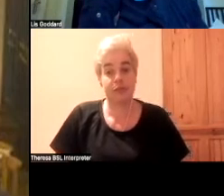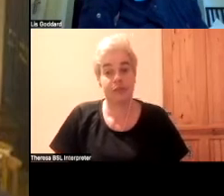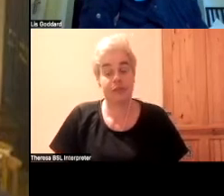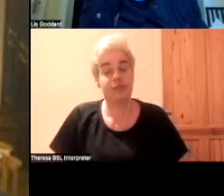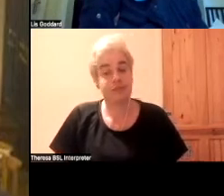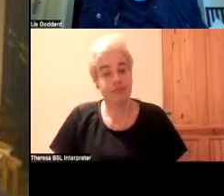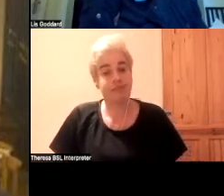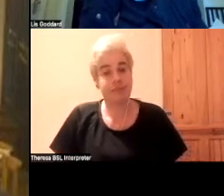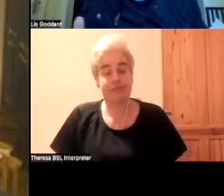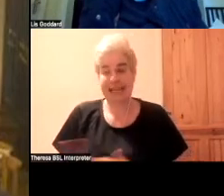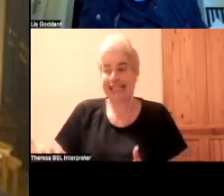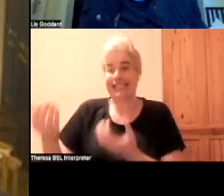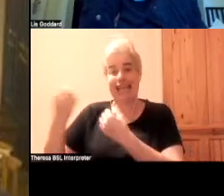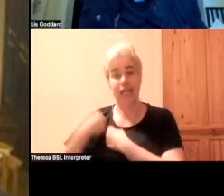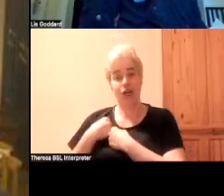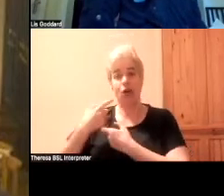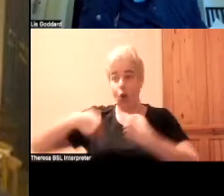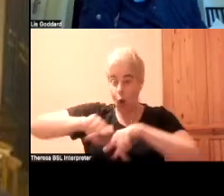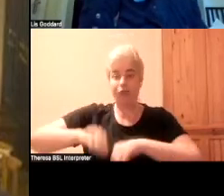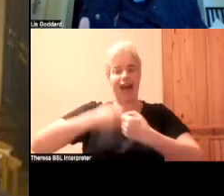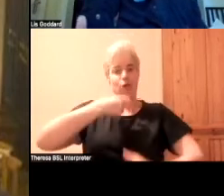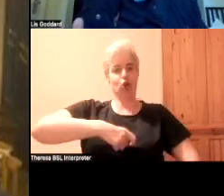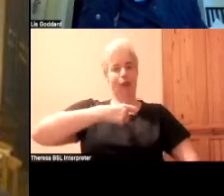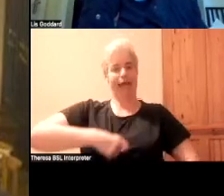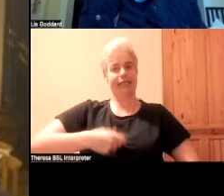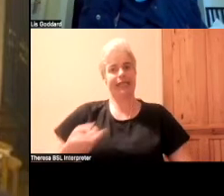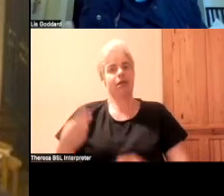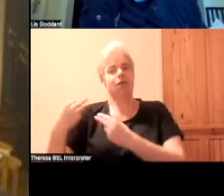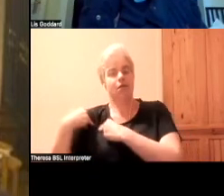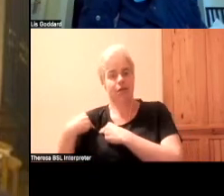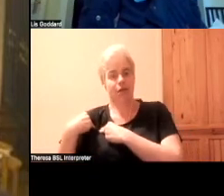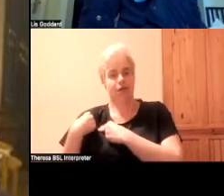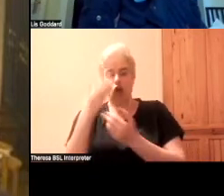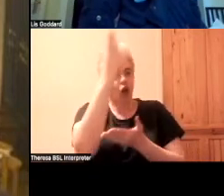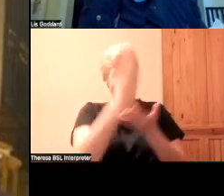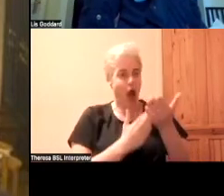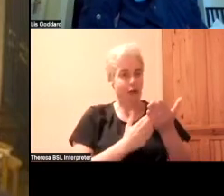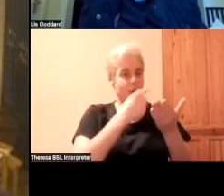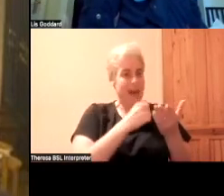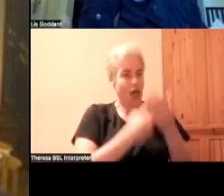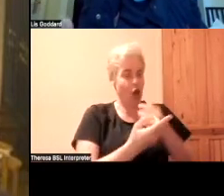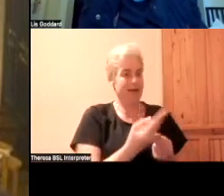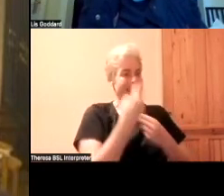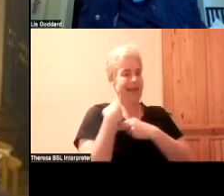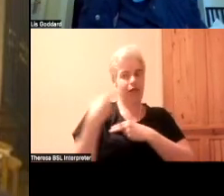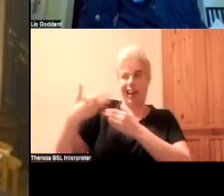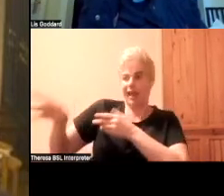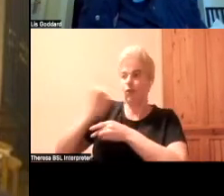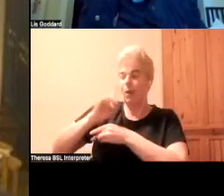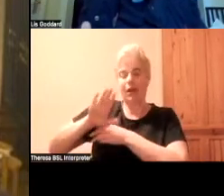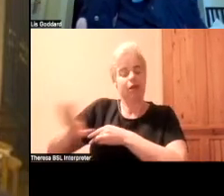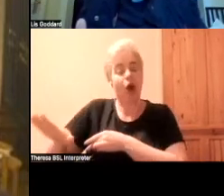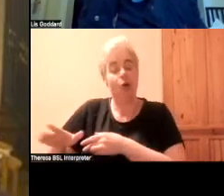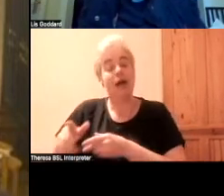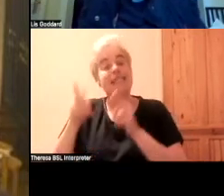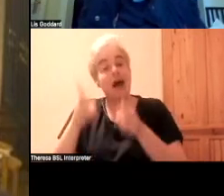was taking on all of our humanity, not excluding half of the human race. And indeed, in dying on the cross for